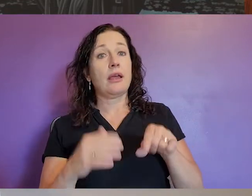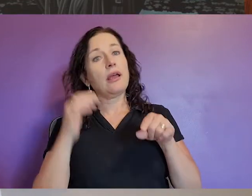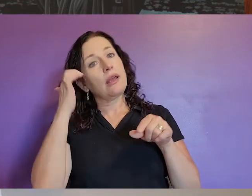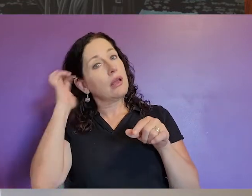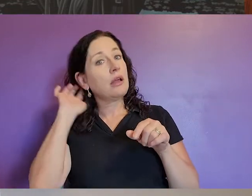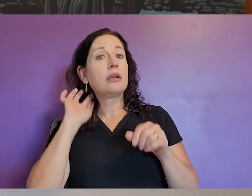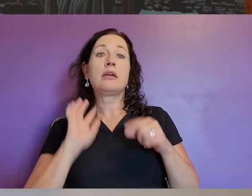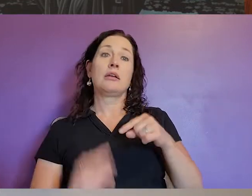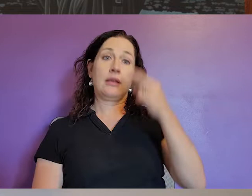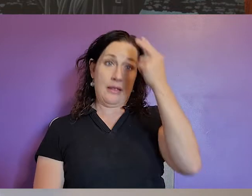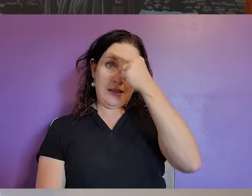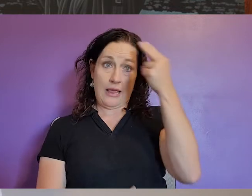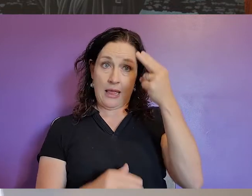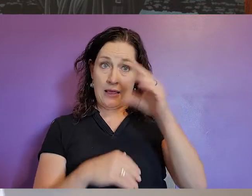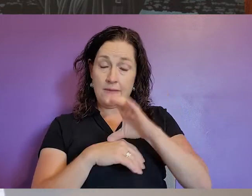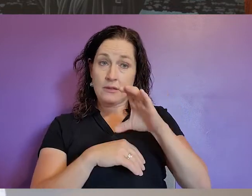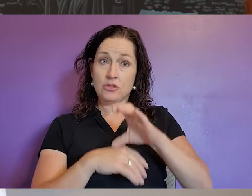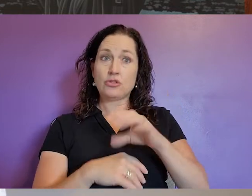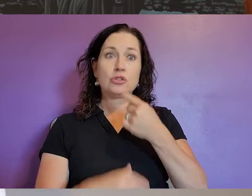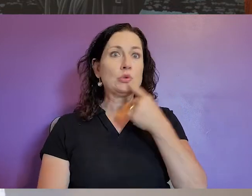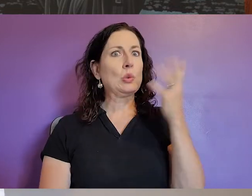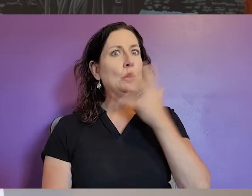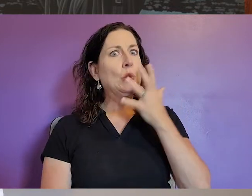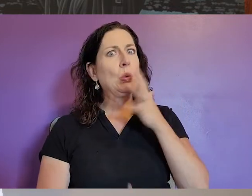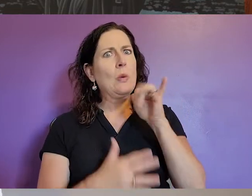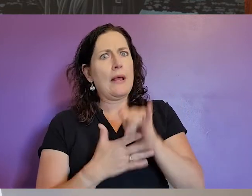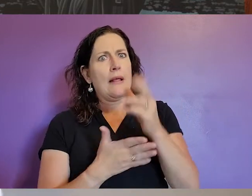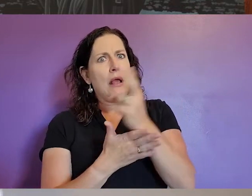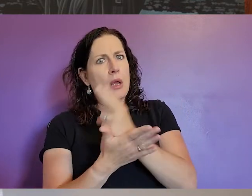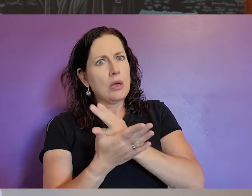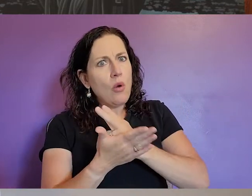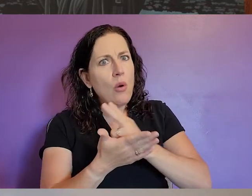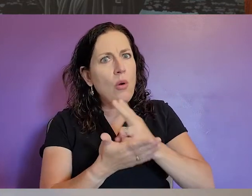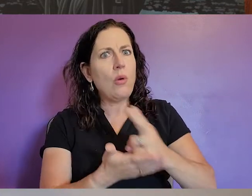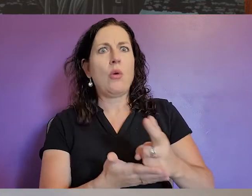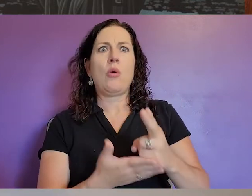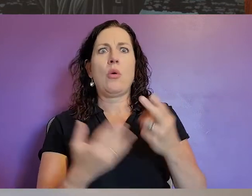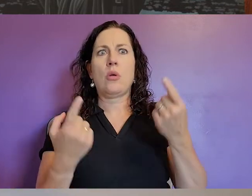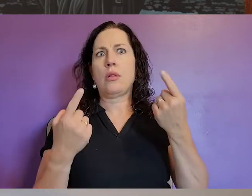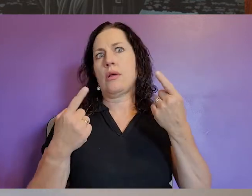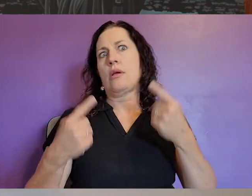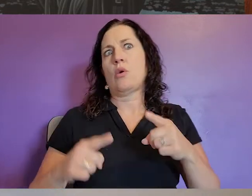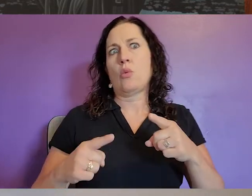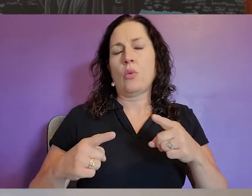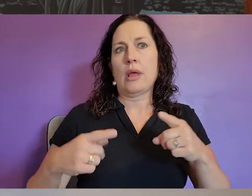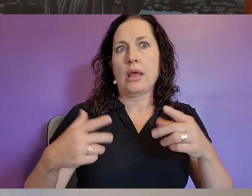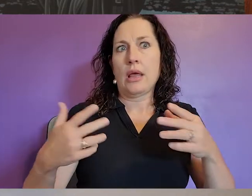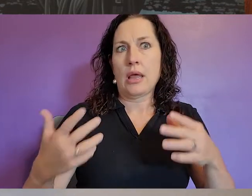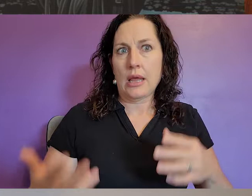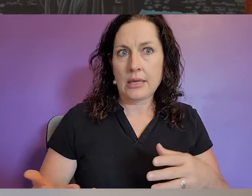And that's in the Catholic Church, the sacredness of